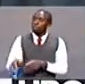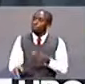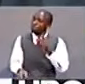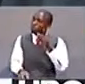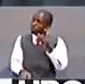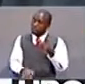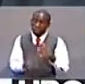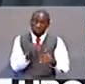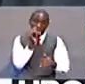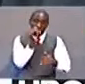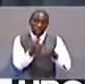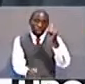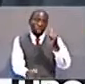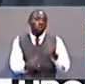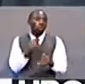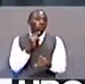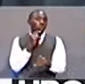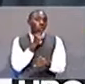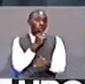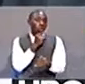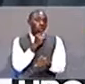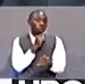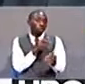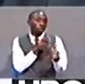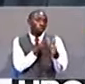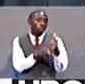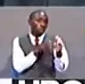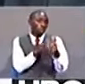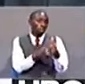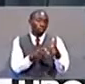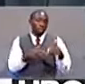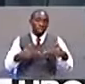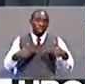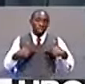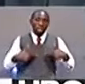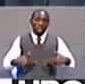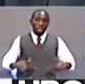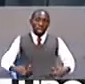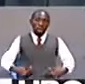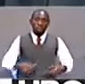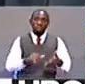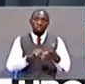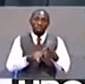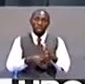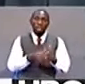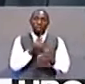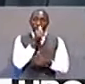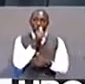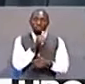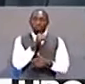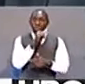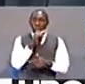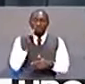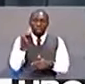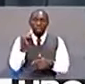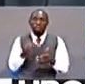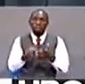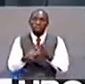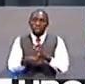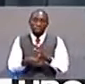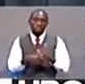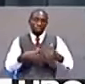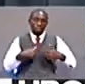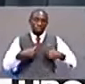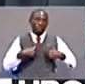Speaker, we are appealing to the social media. Health matters are private matters between me and my